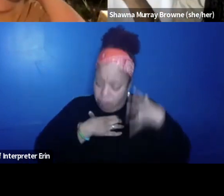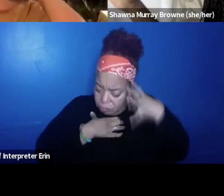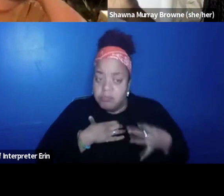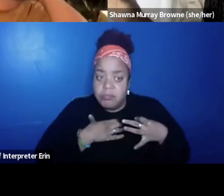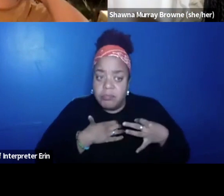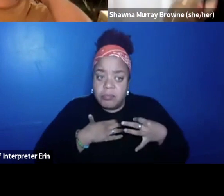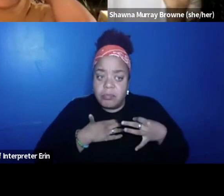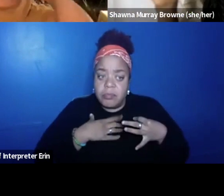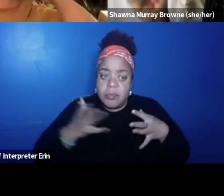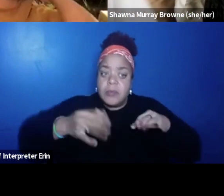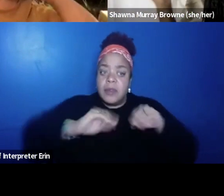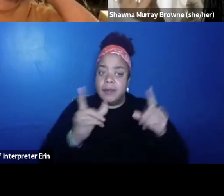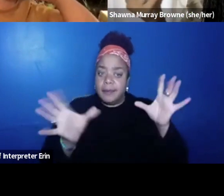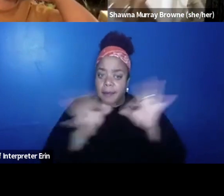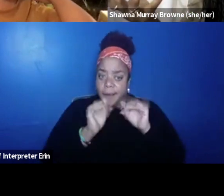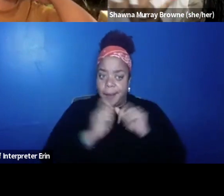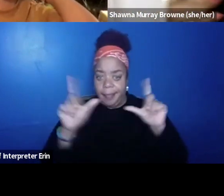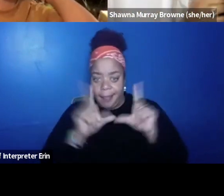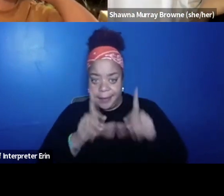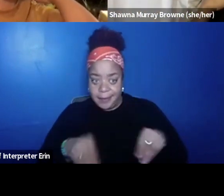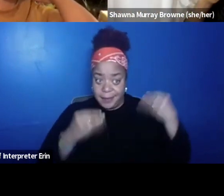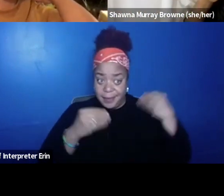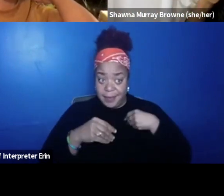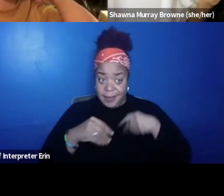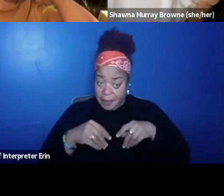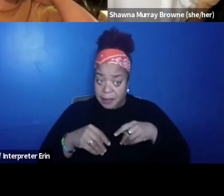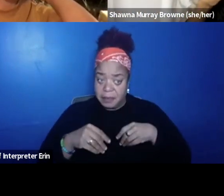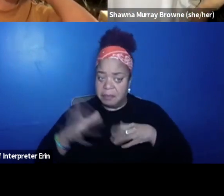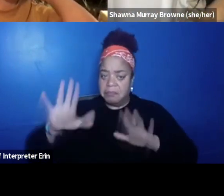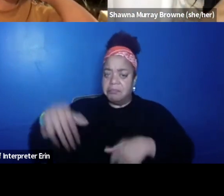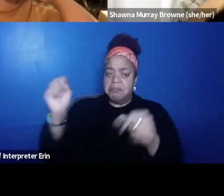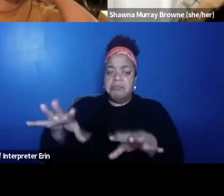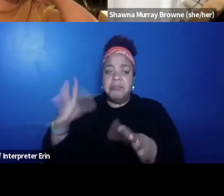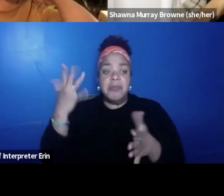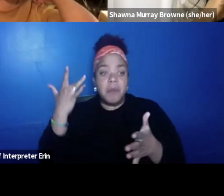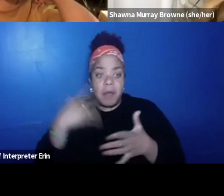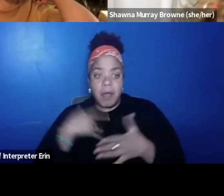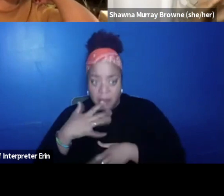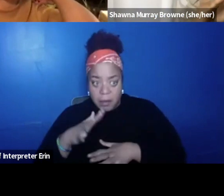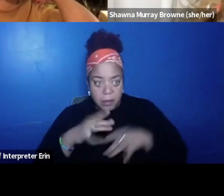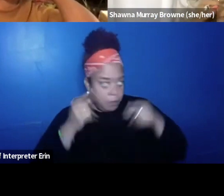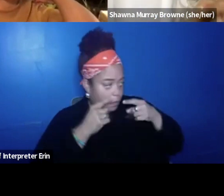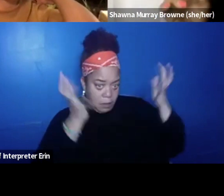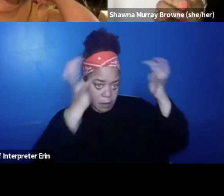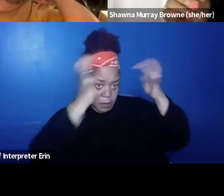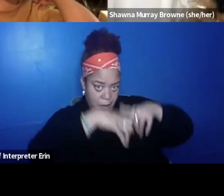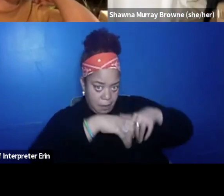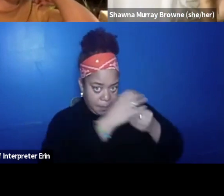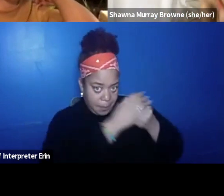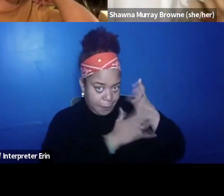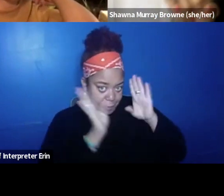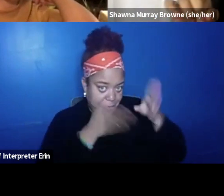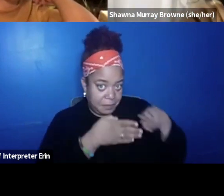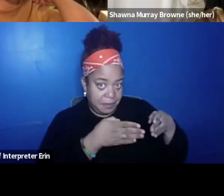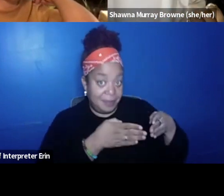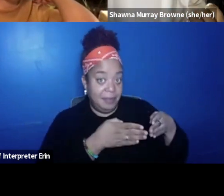with licensure because I am working in abolition. And so I want to begin by saying, I know I've began,